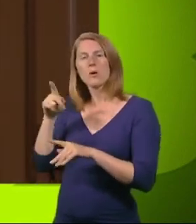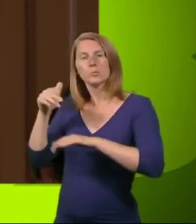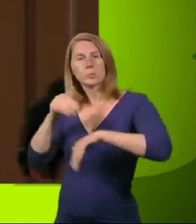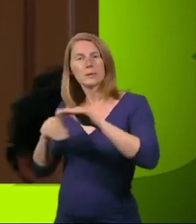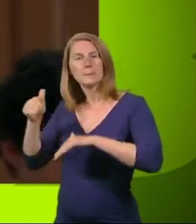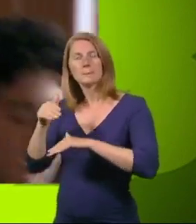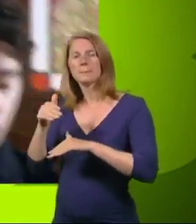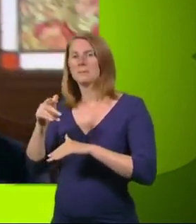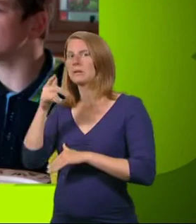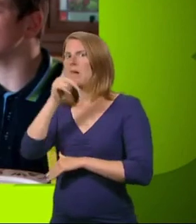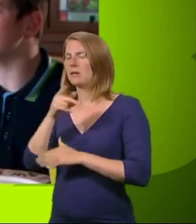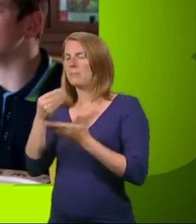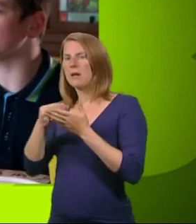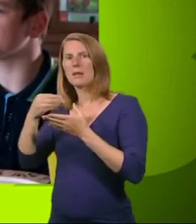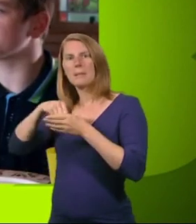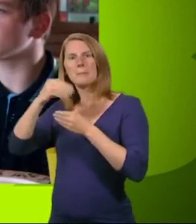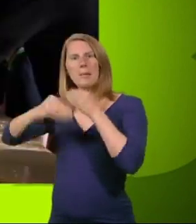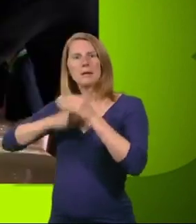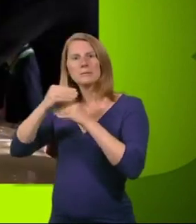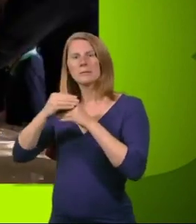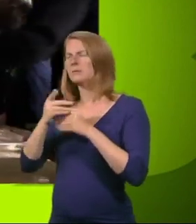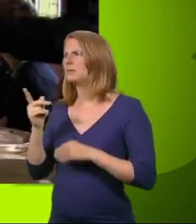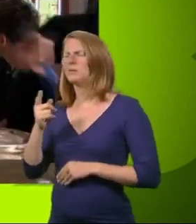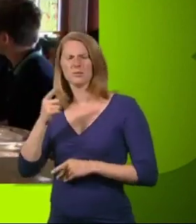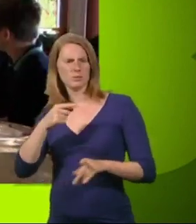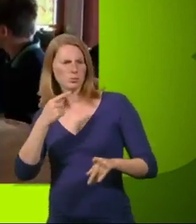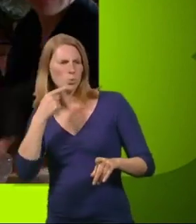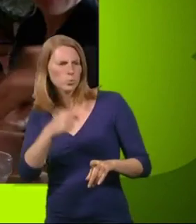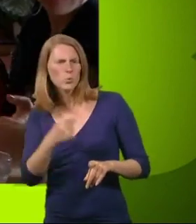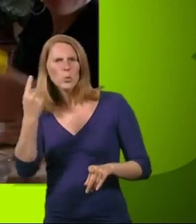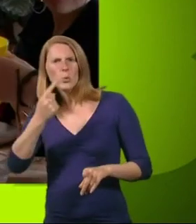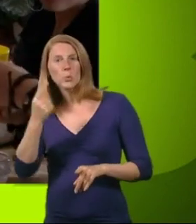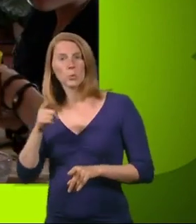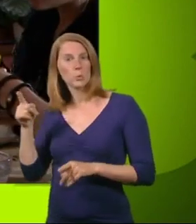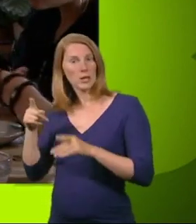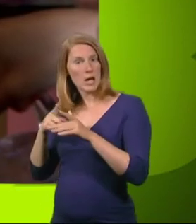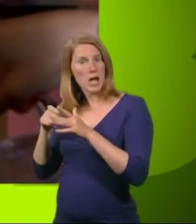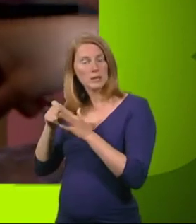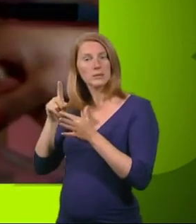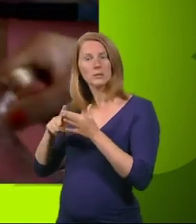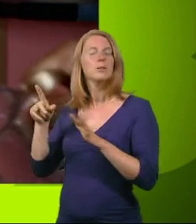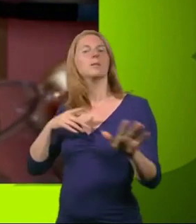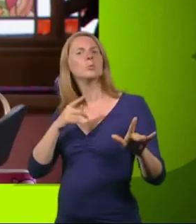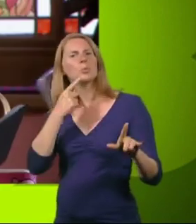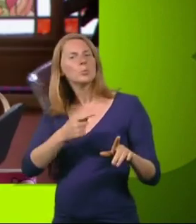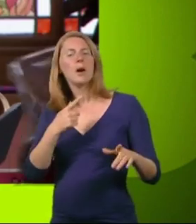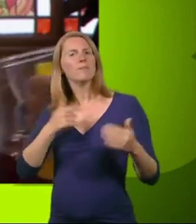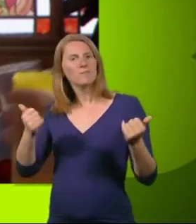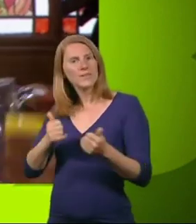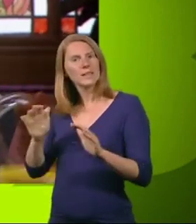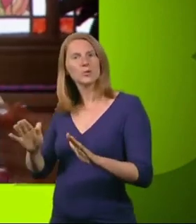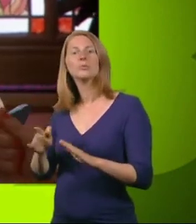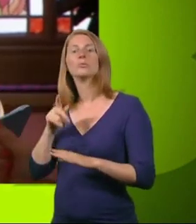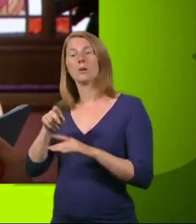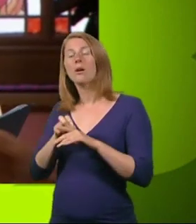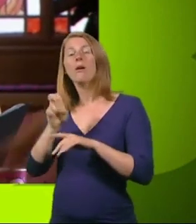Who told you this? I haven't finished. Okay. They crossed the Sahara Desert in a land... The Sahara Desert? Quiet!